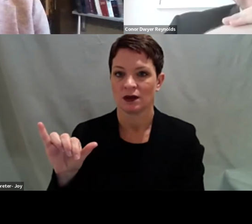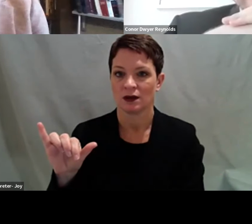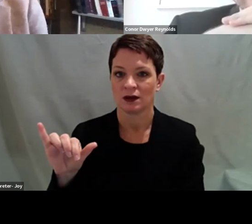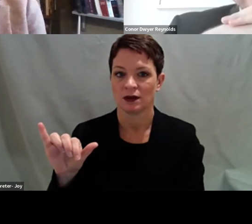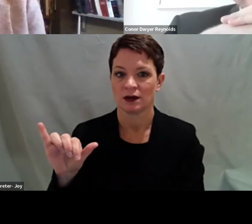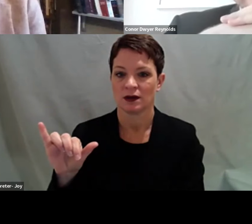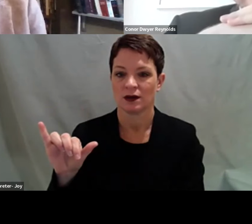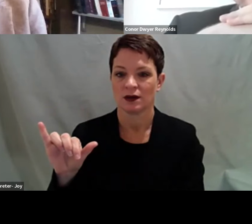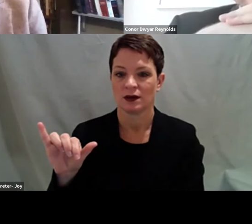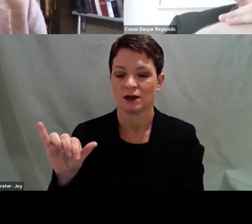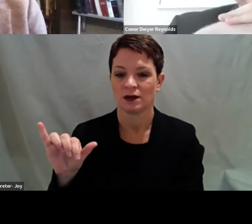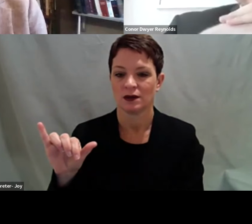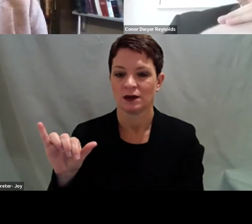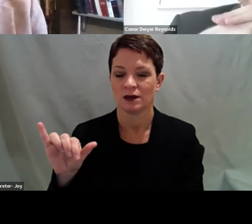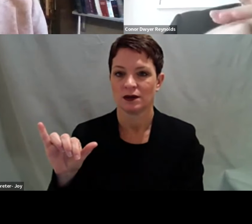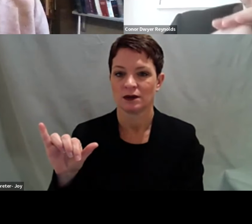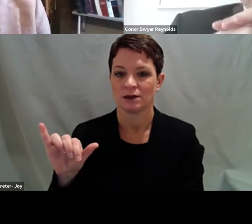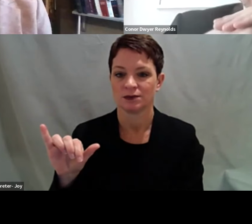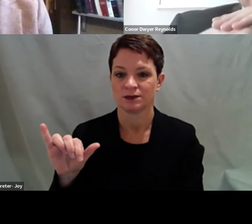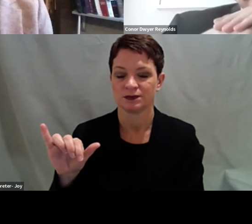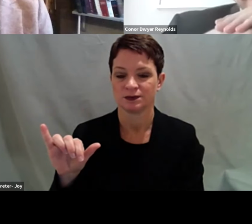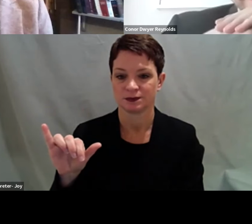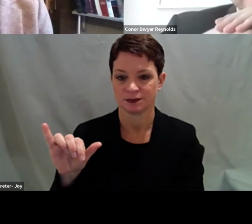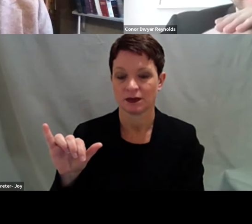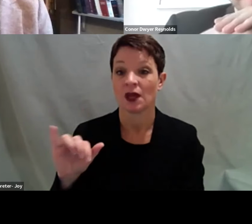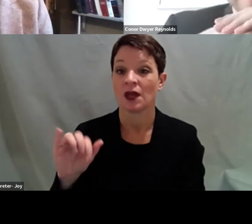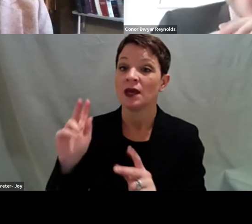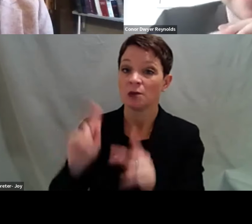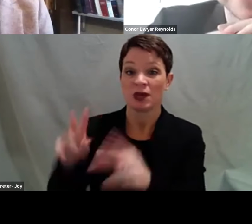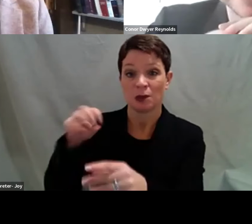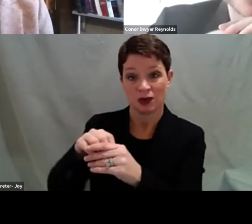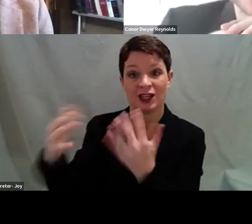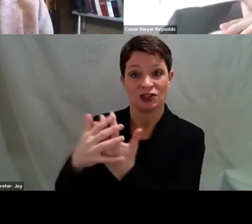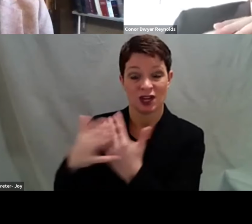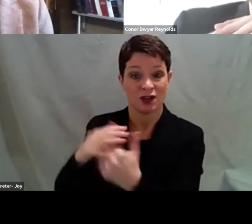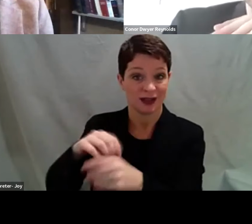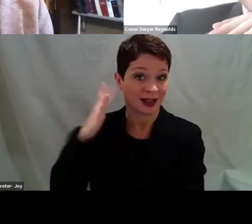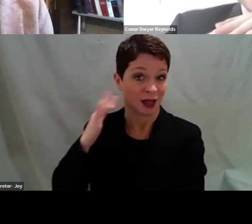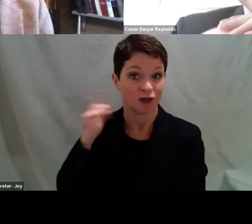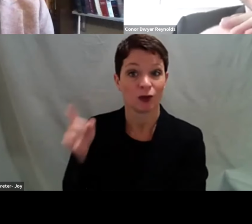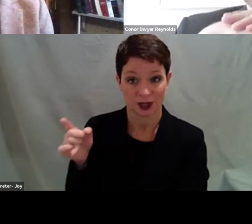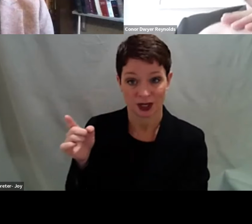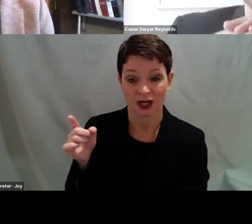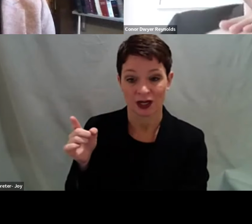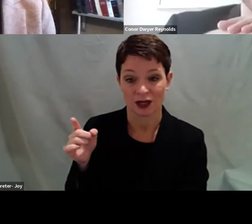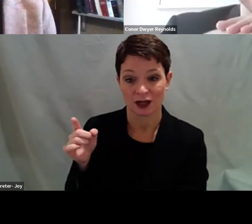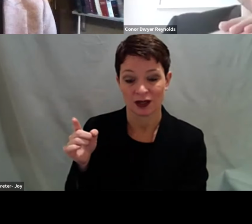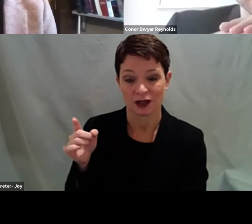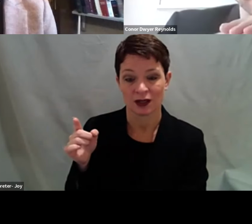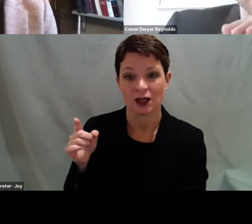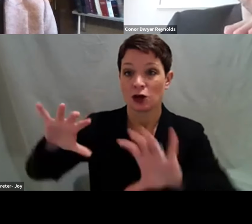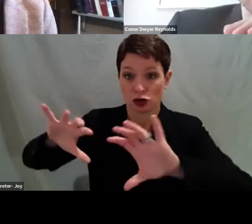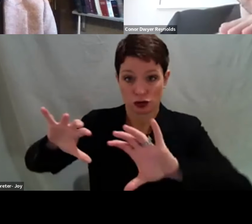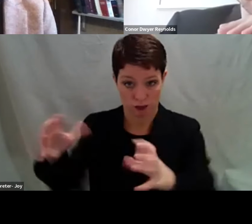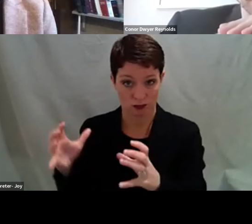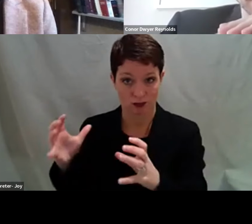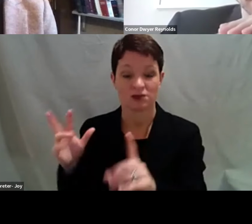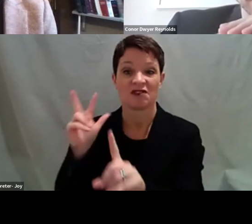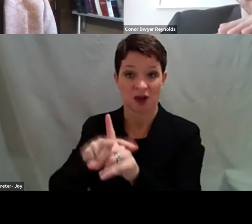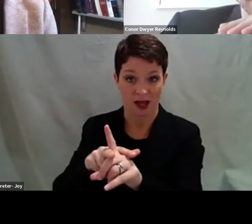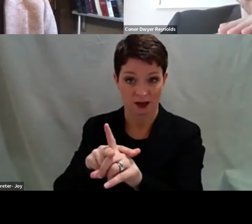There, plaintiffs, incarcerated people in California jails, brought this class action lawsuit